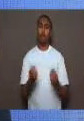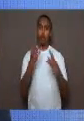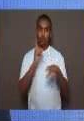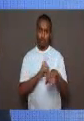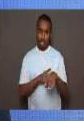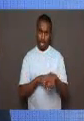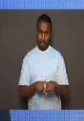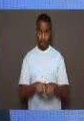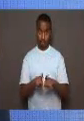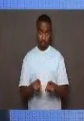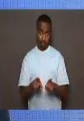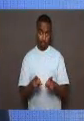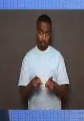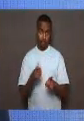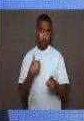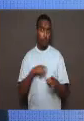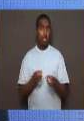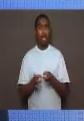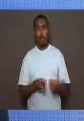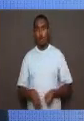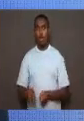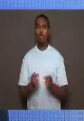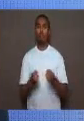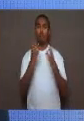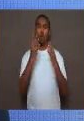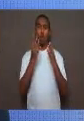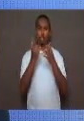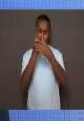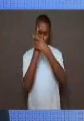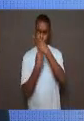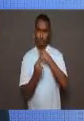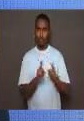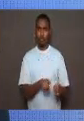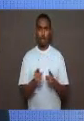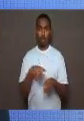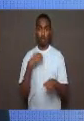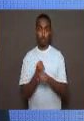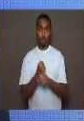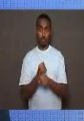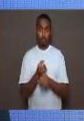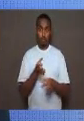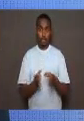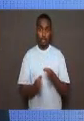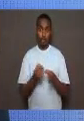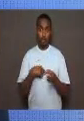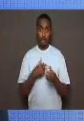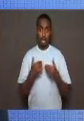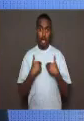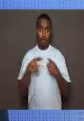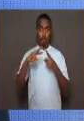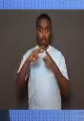Oftentimes, though, there are ways to be more specific about the job if we have